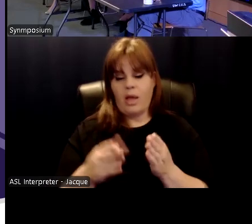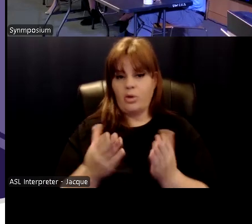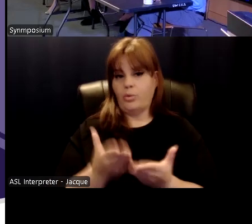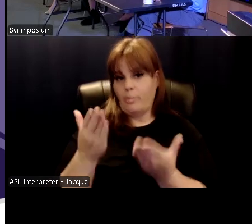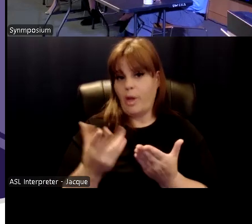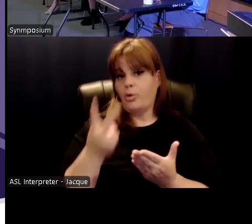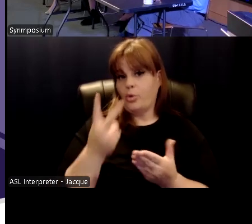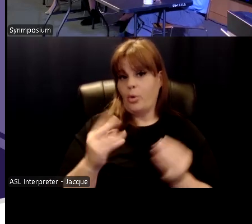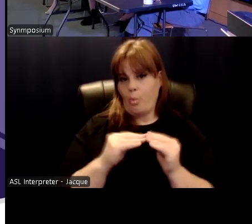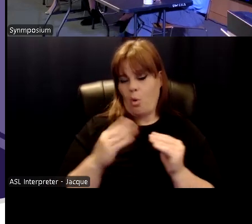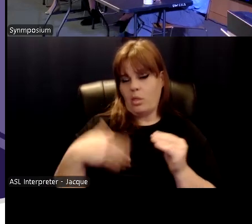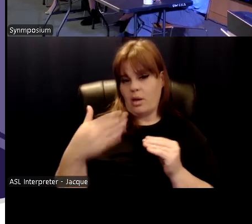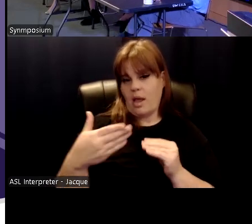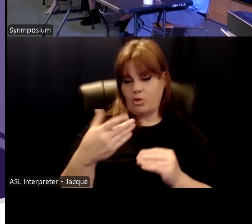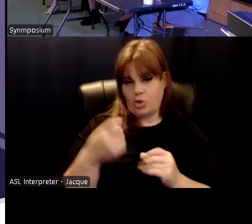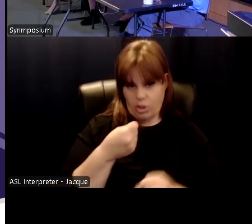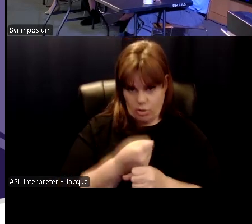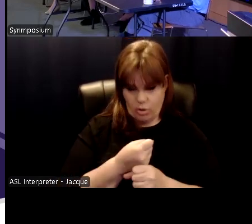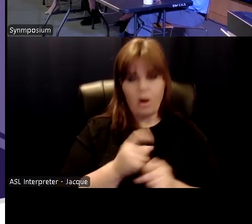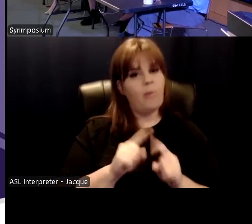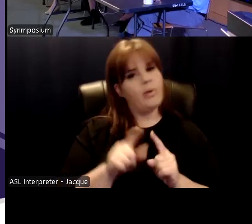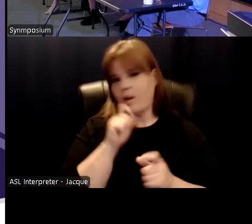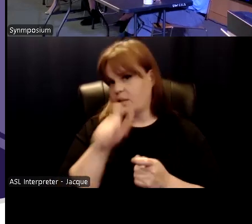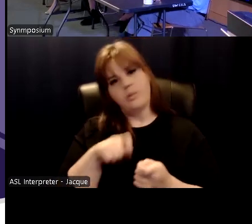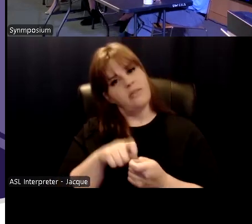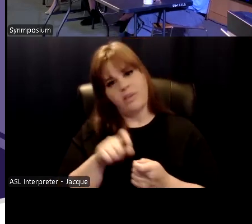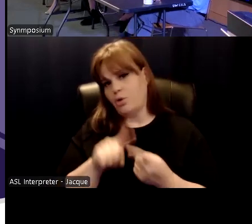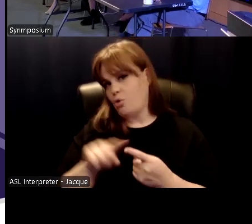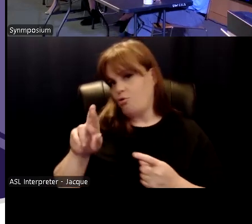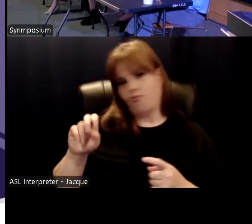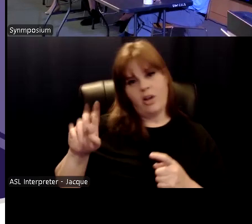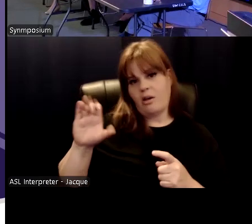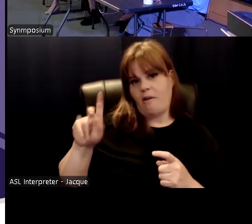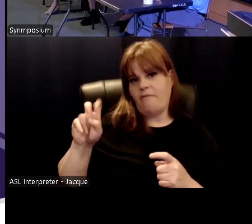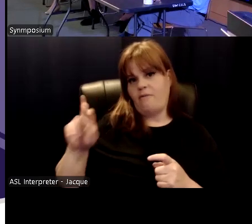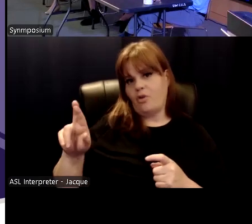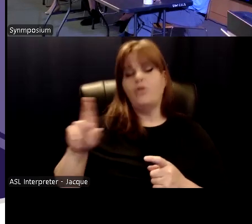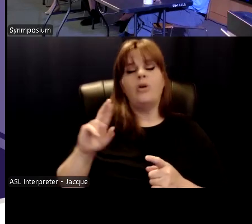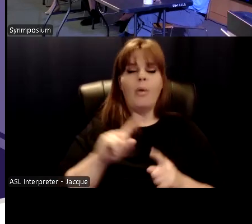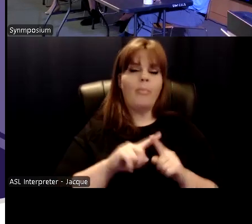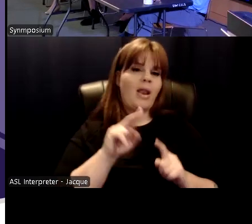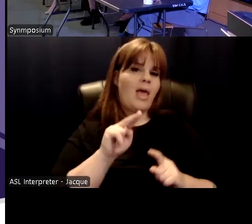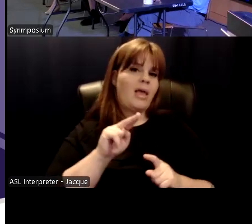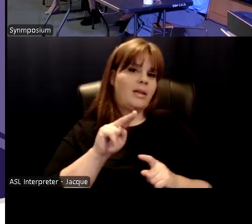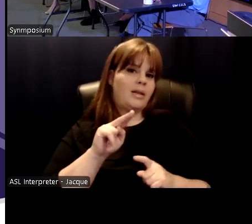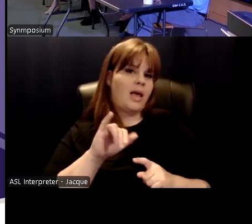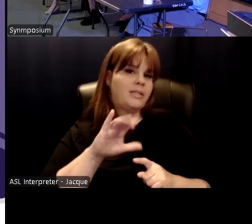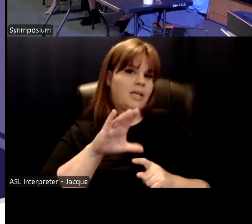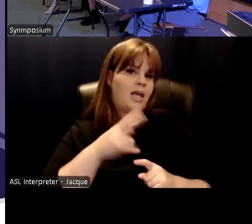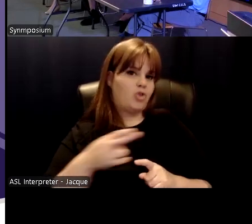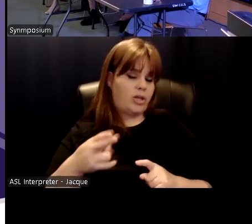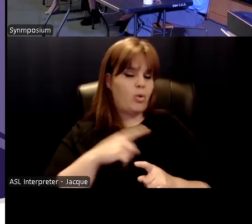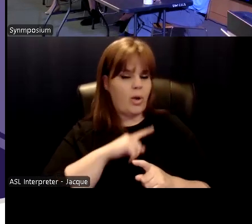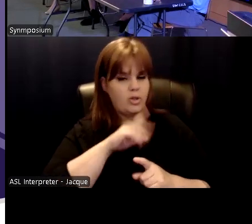year. But again, not specifically to recover, but to NCCIH, which is the branch of NIH focusing